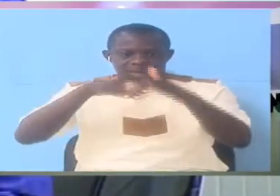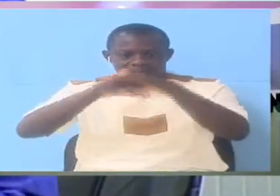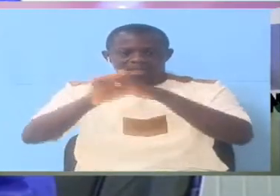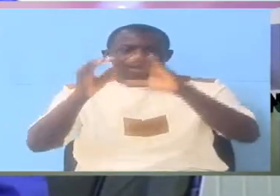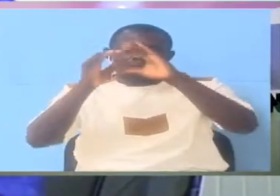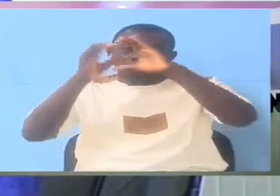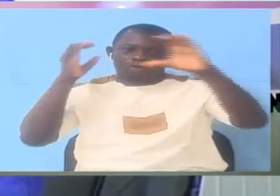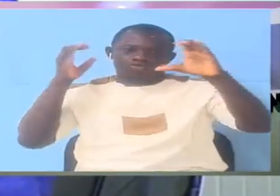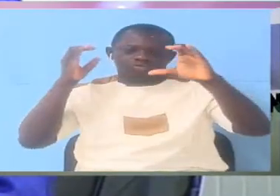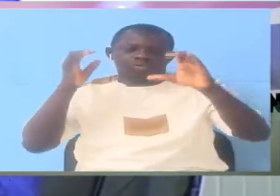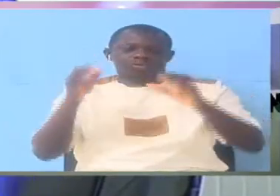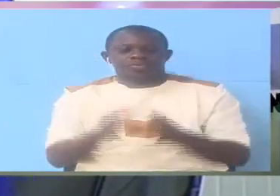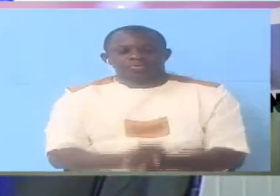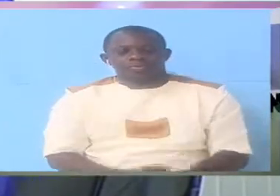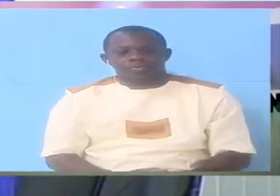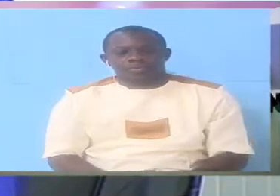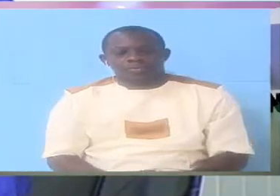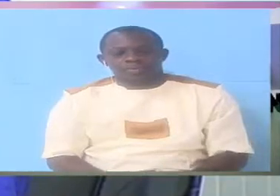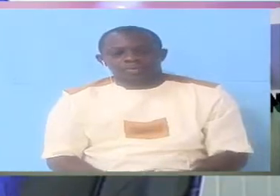bus.